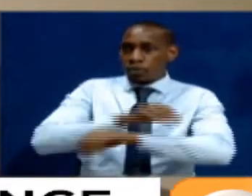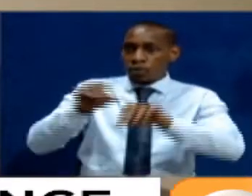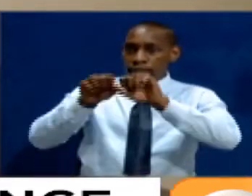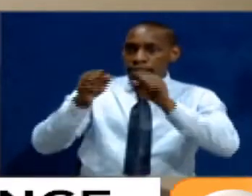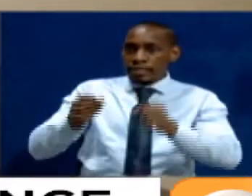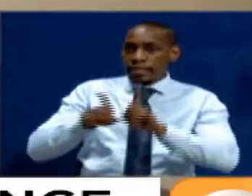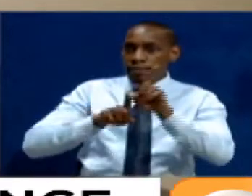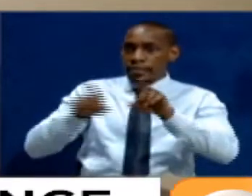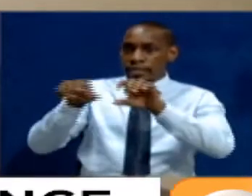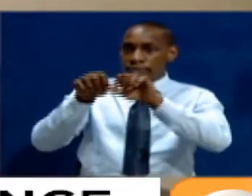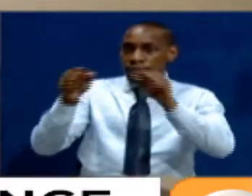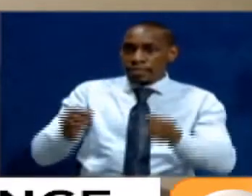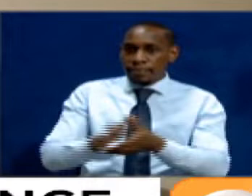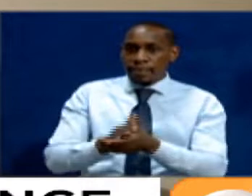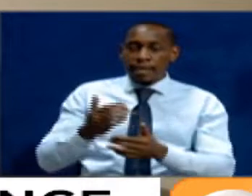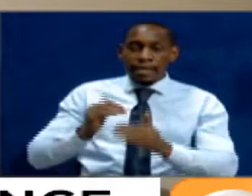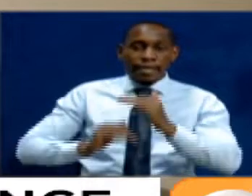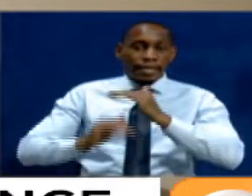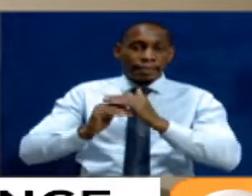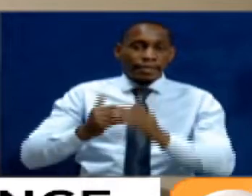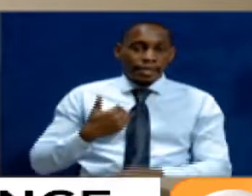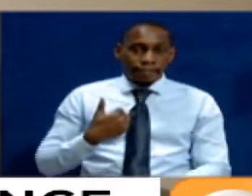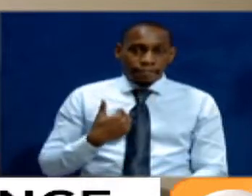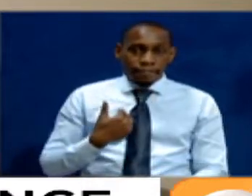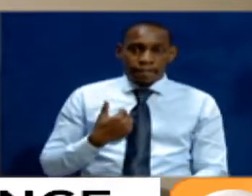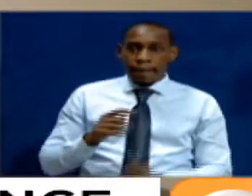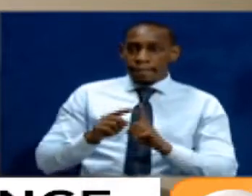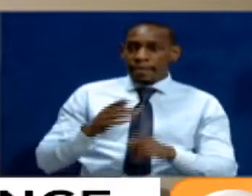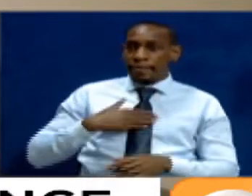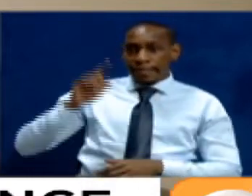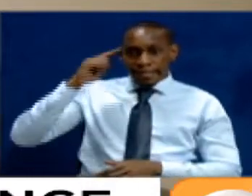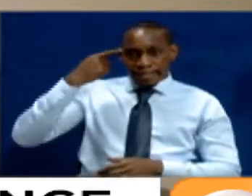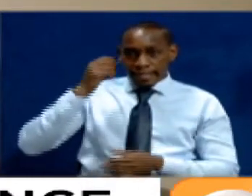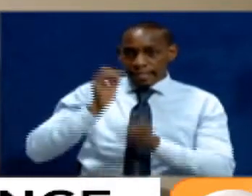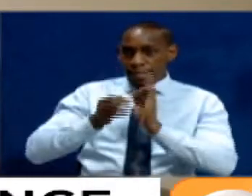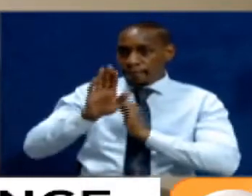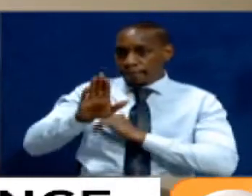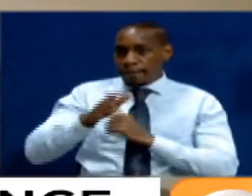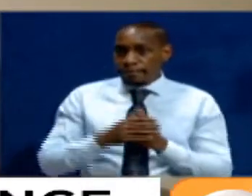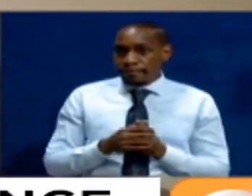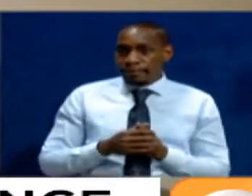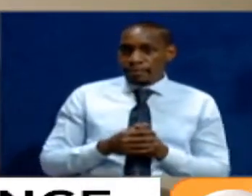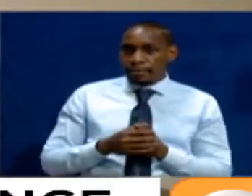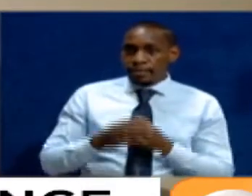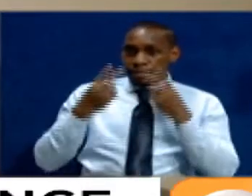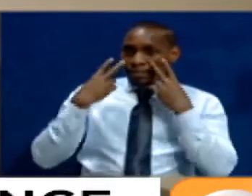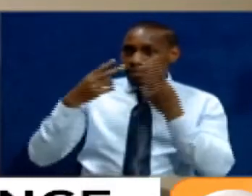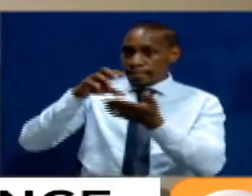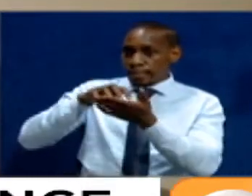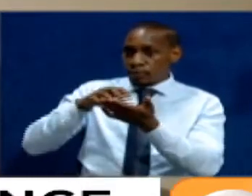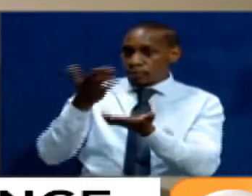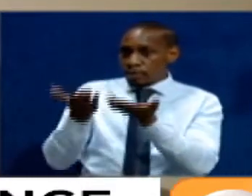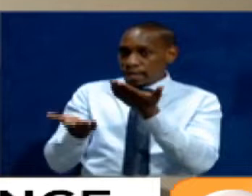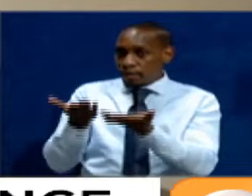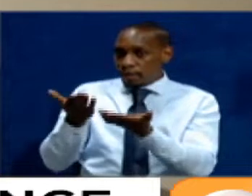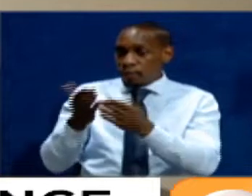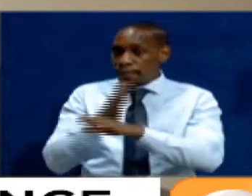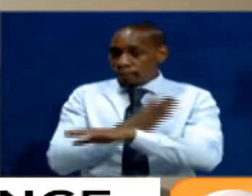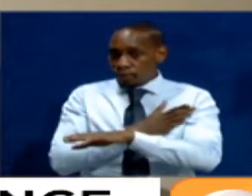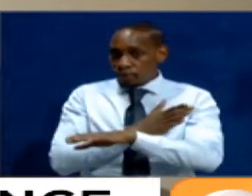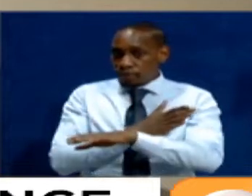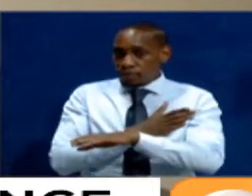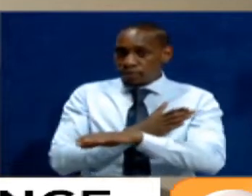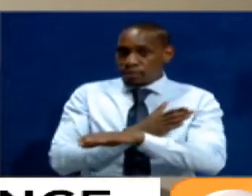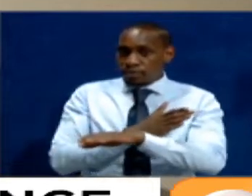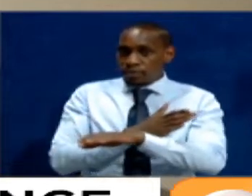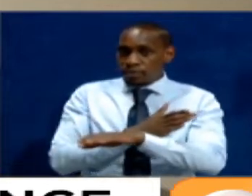system, there have been limits. But I think if you look at what the situation was like already